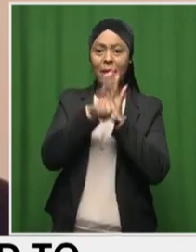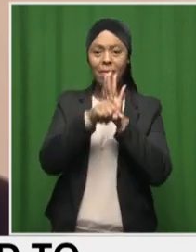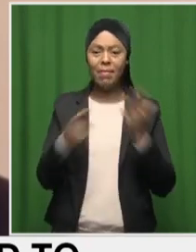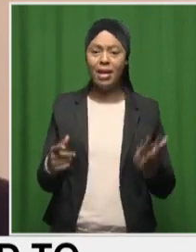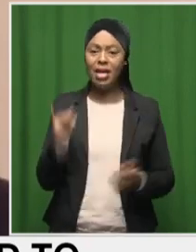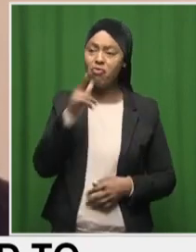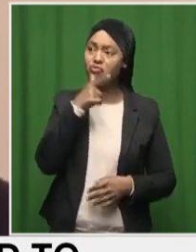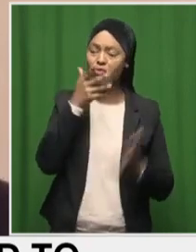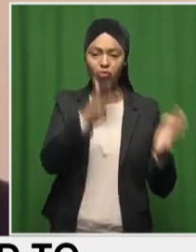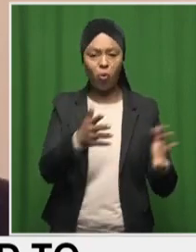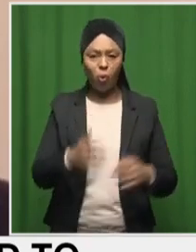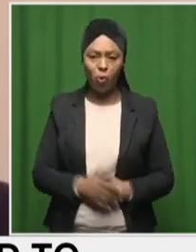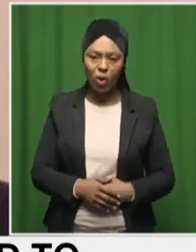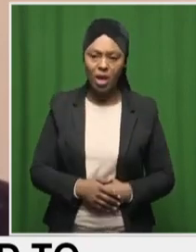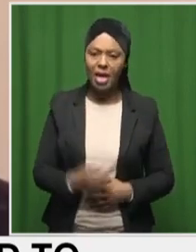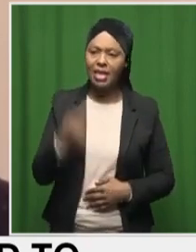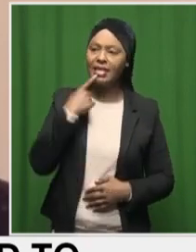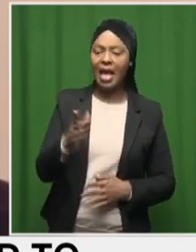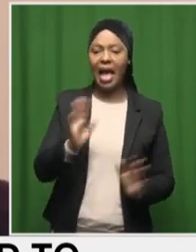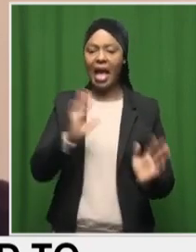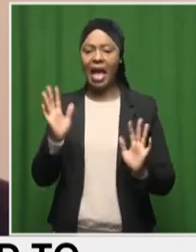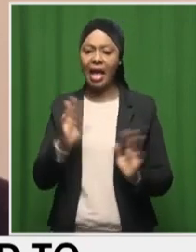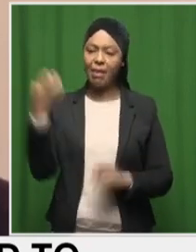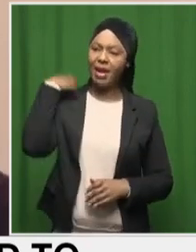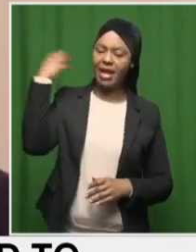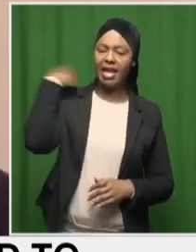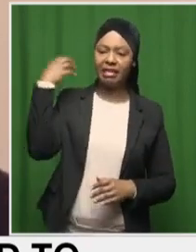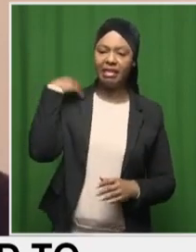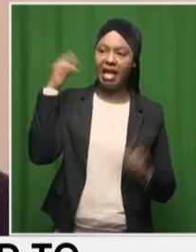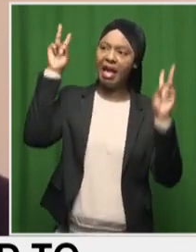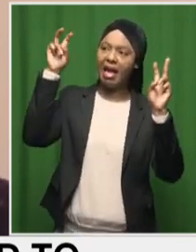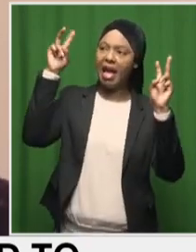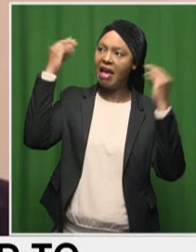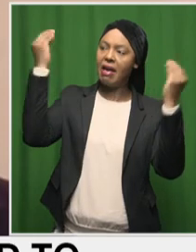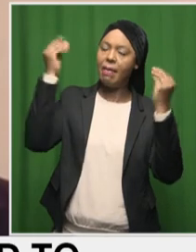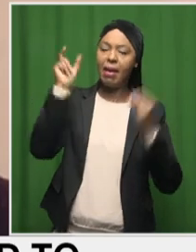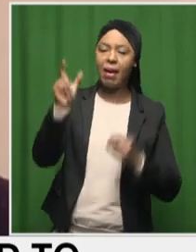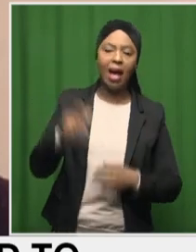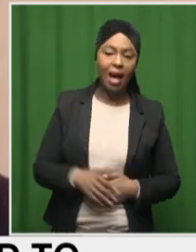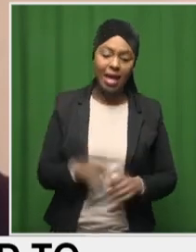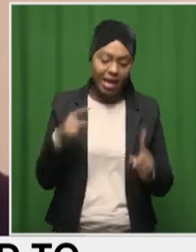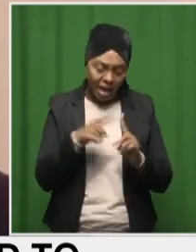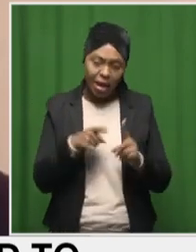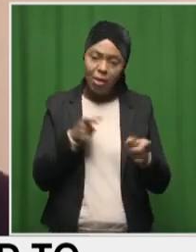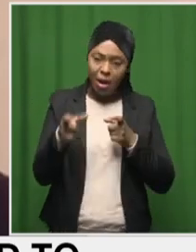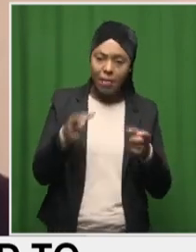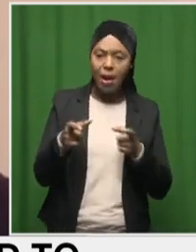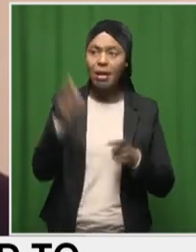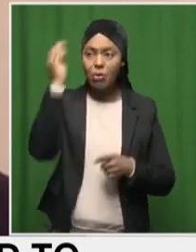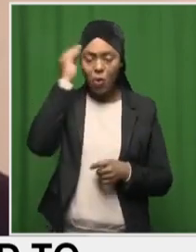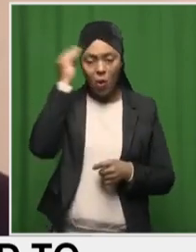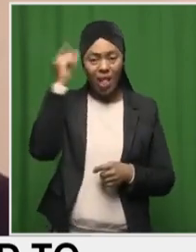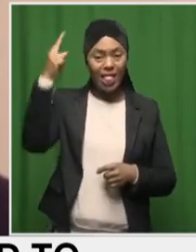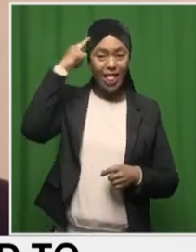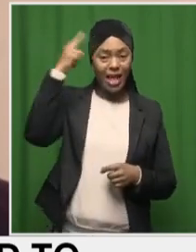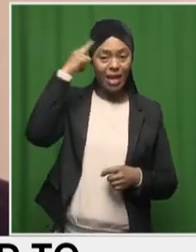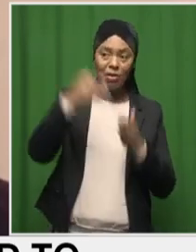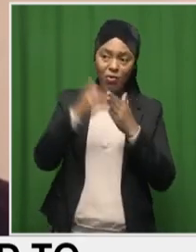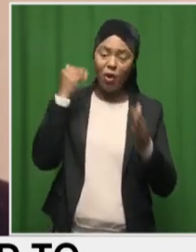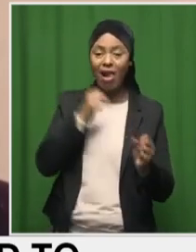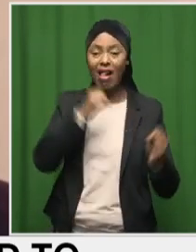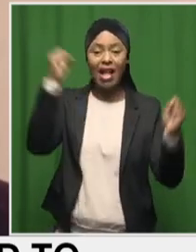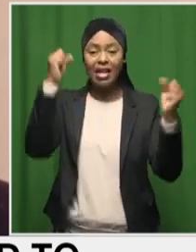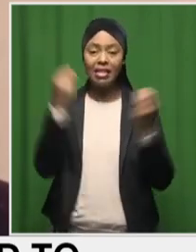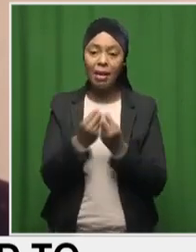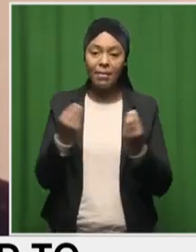his minister's famous words. He must connect the dots. He must first think before he